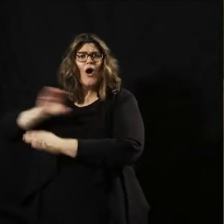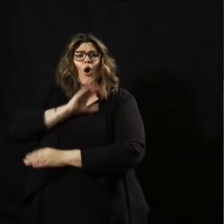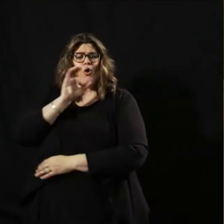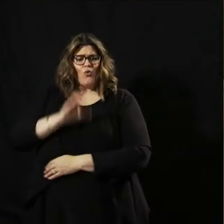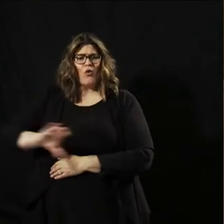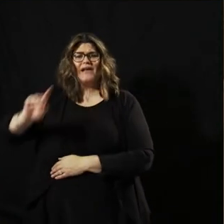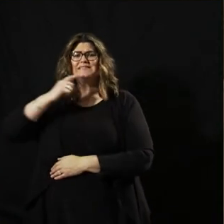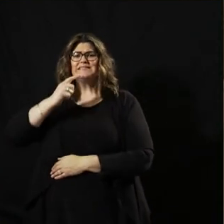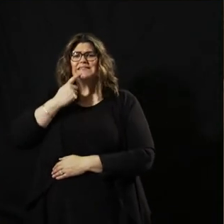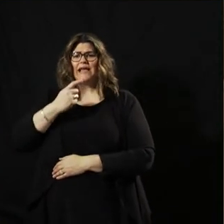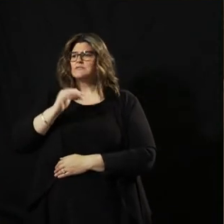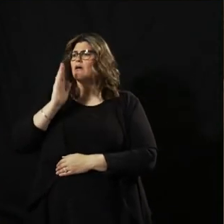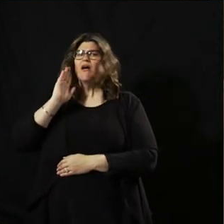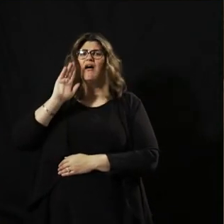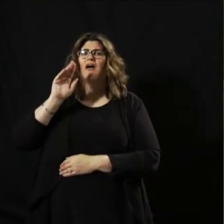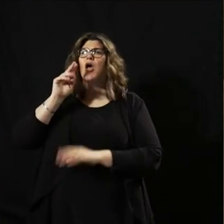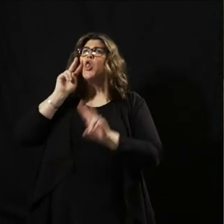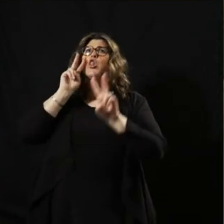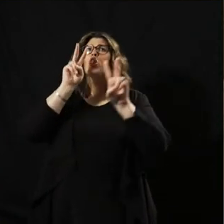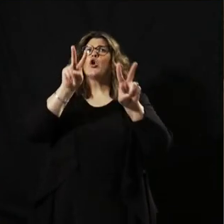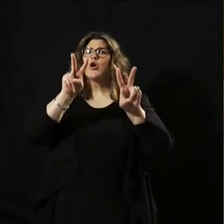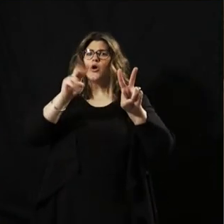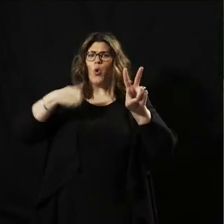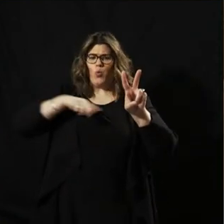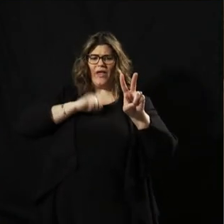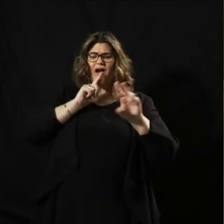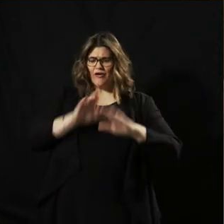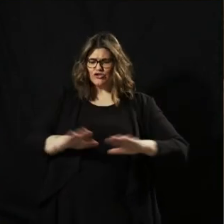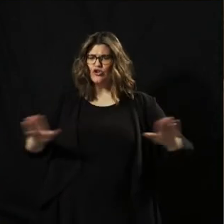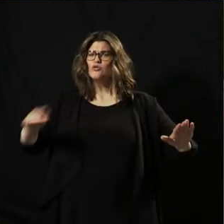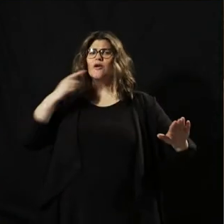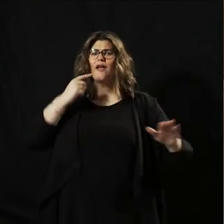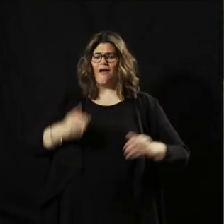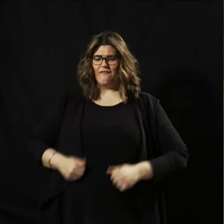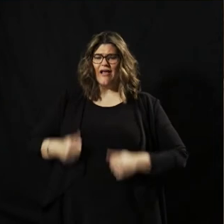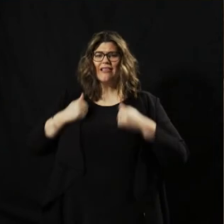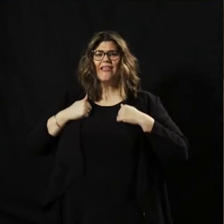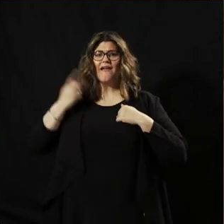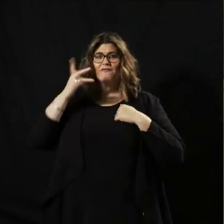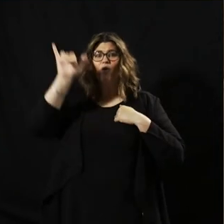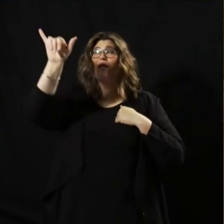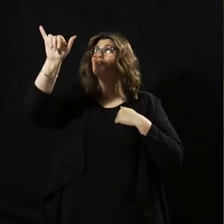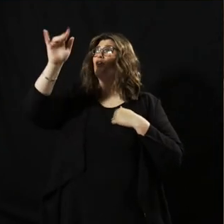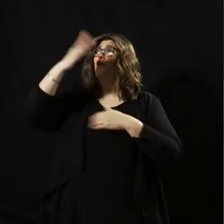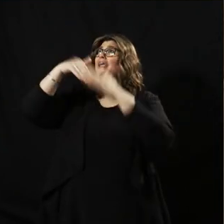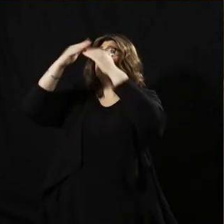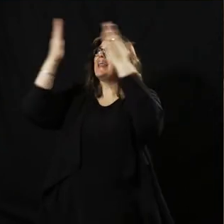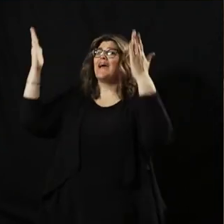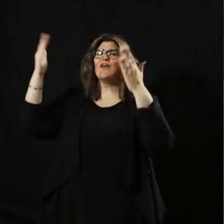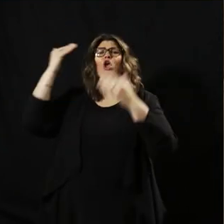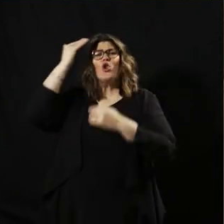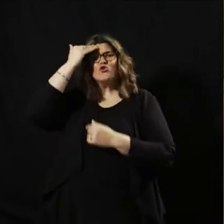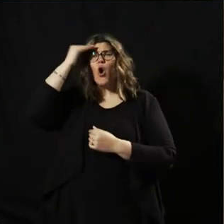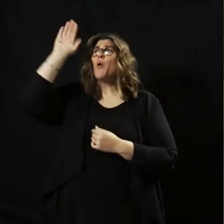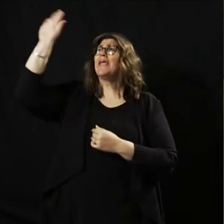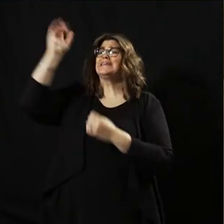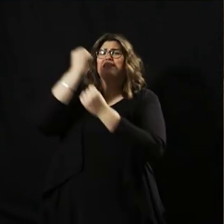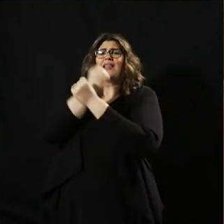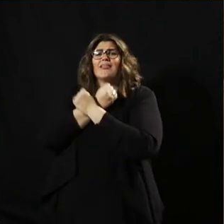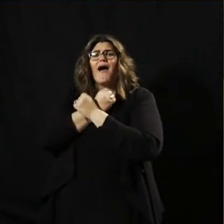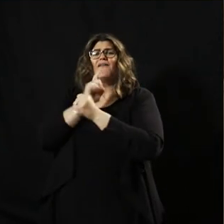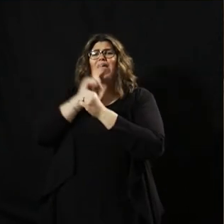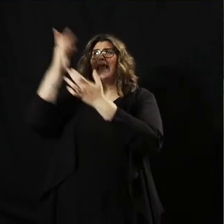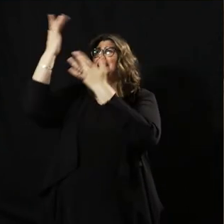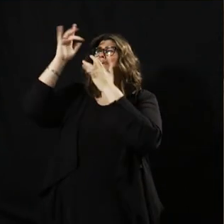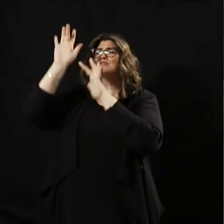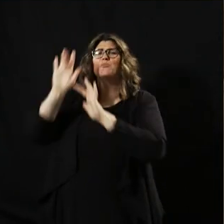future as children of the resurrection who know of his love and mercy, and who are to face